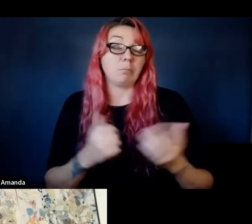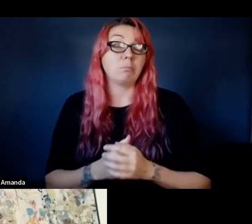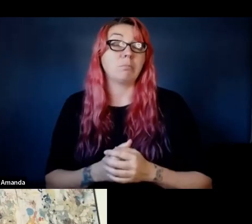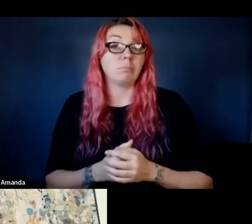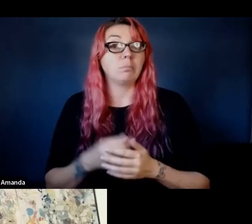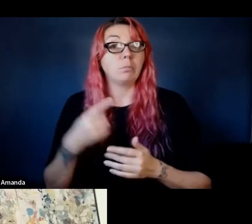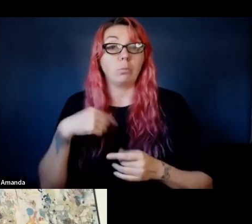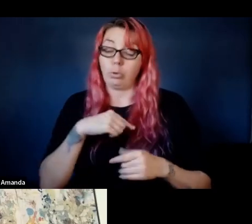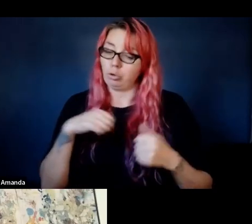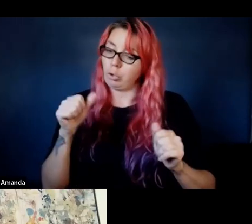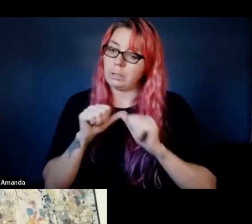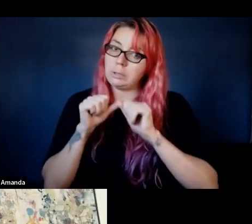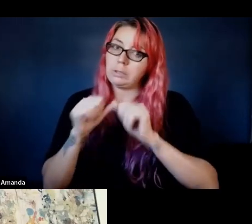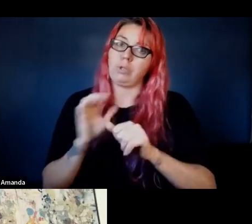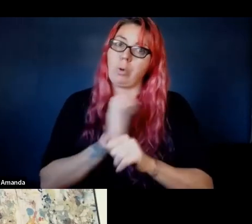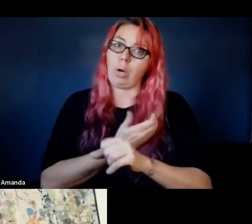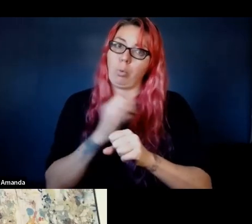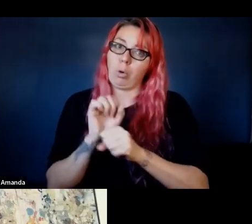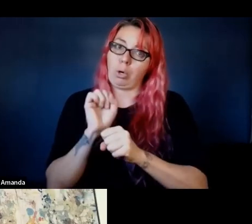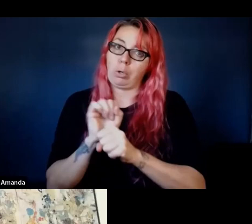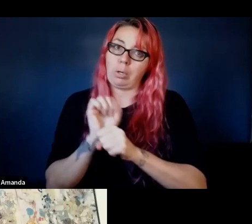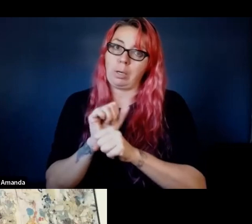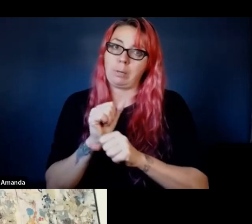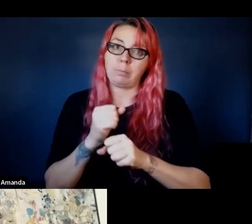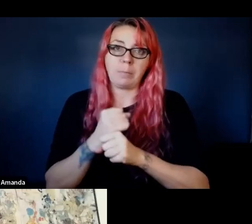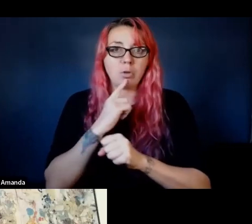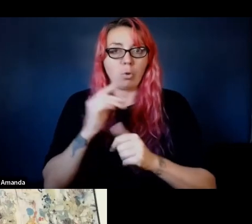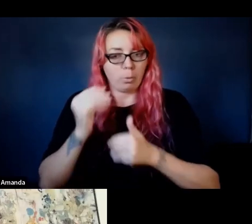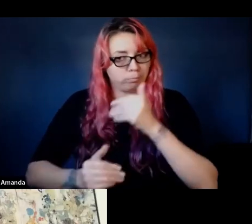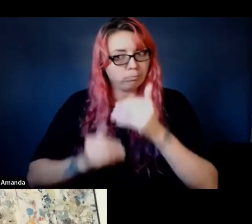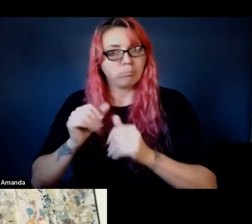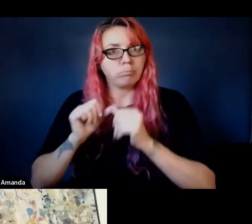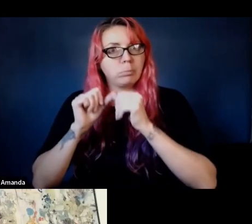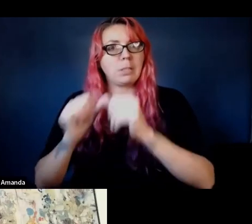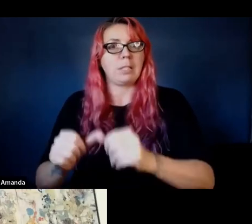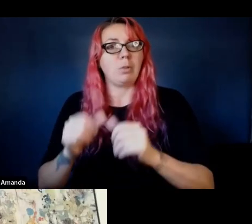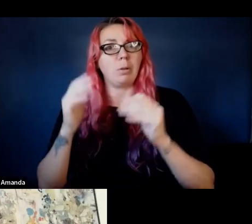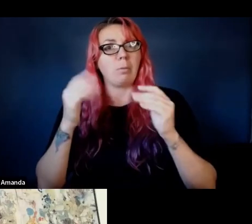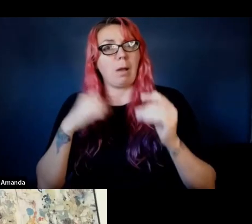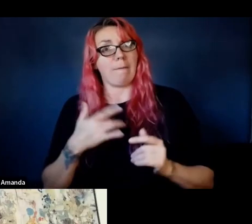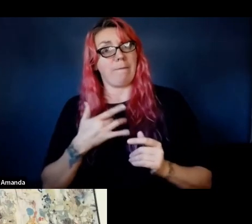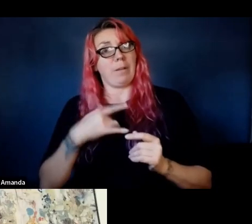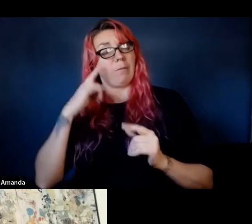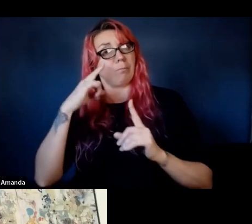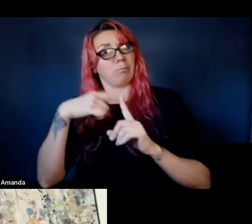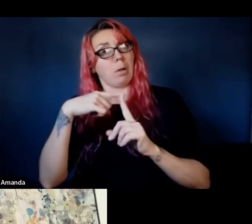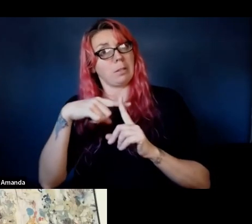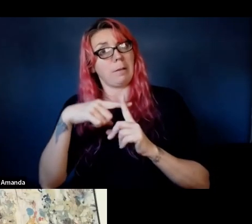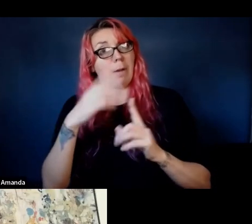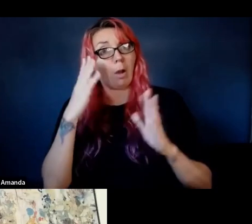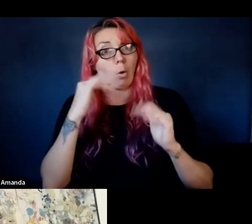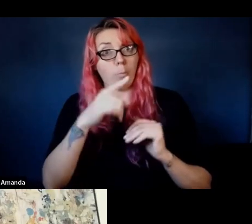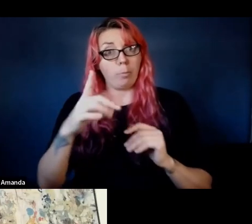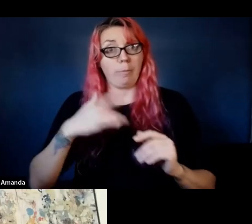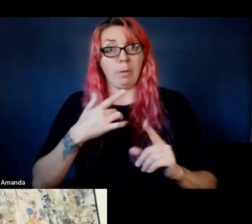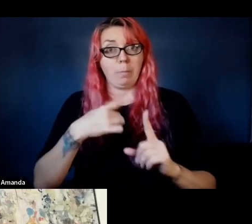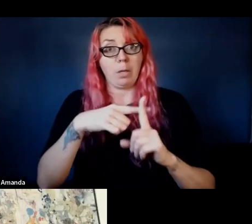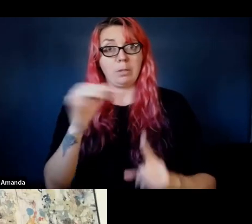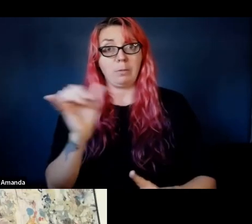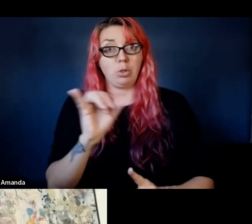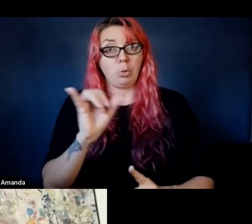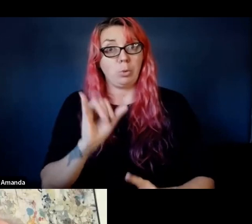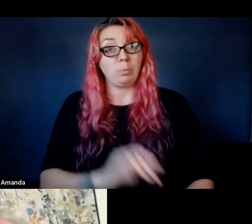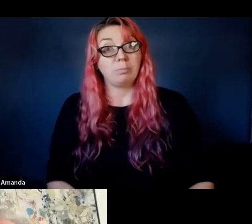moves forward. I feel very hopeful, and I hope that you do too. We will keep gathering and examining and